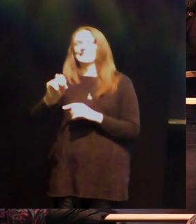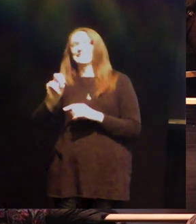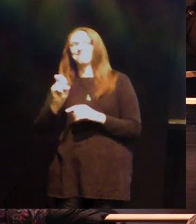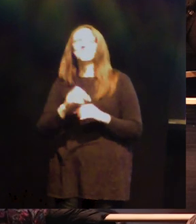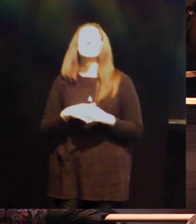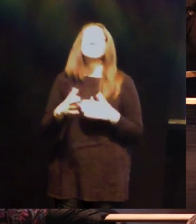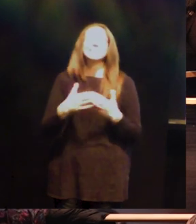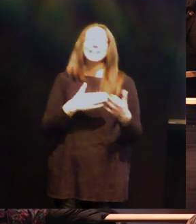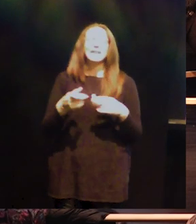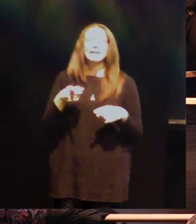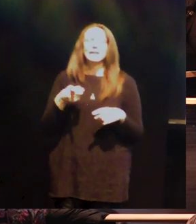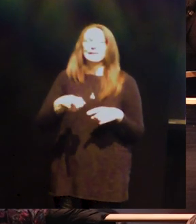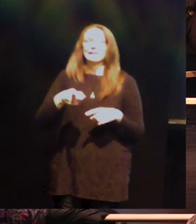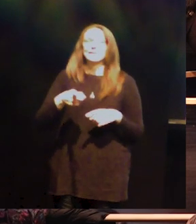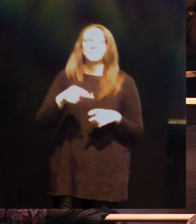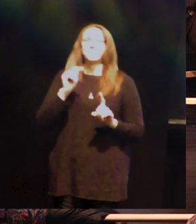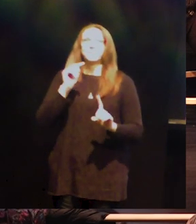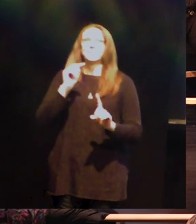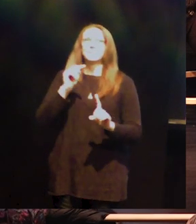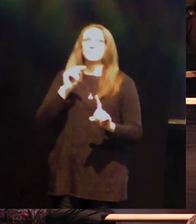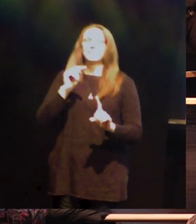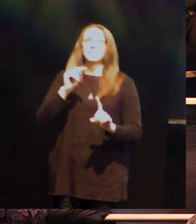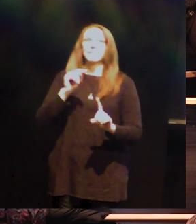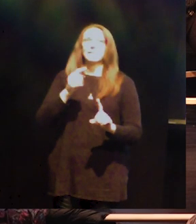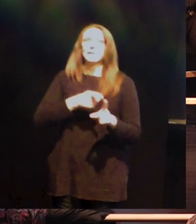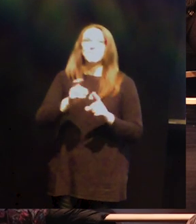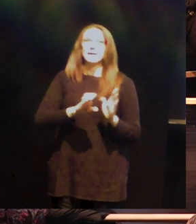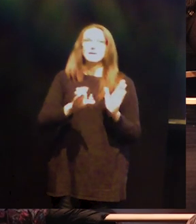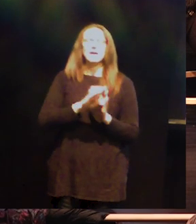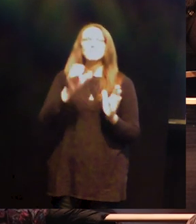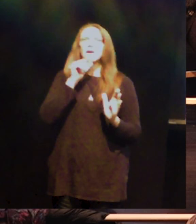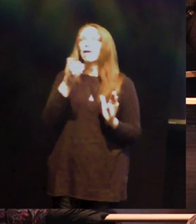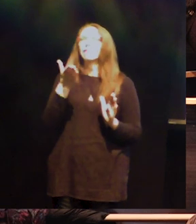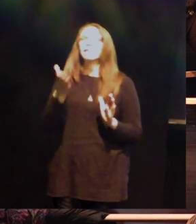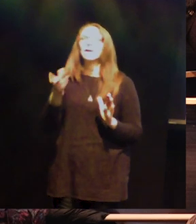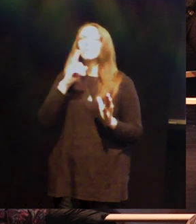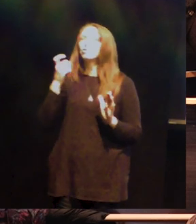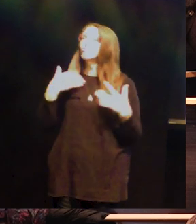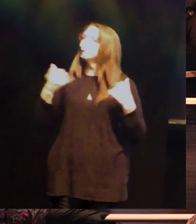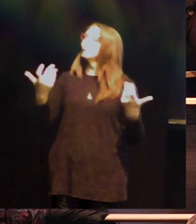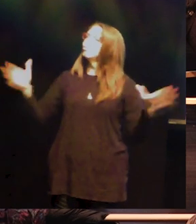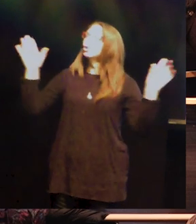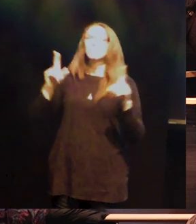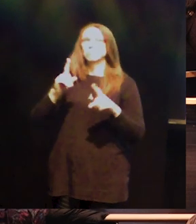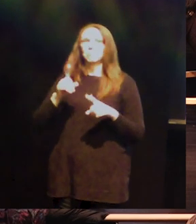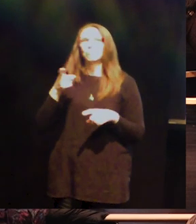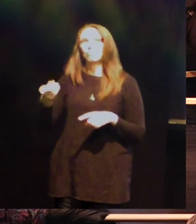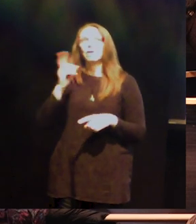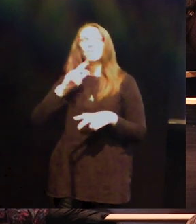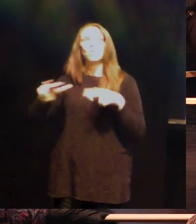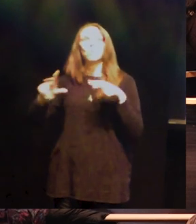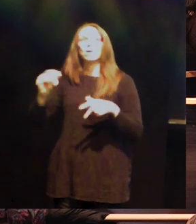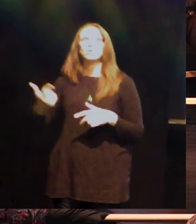So basically she wasn't there because she got over it. She was just there to walk the dog. And then it